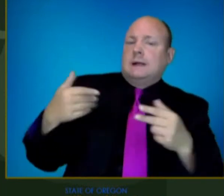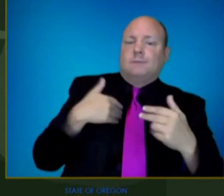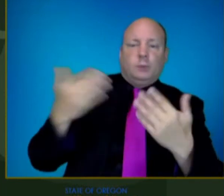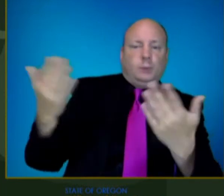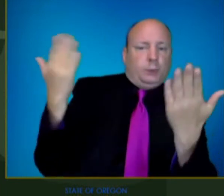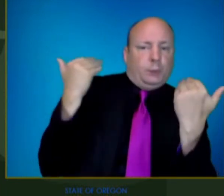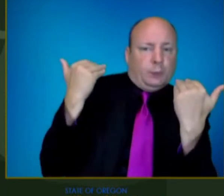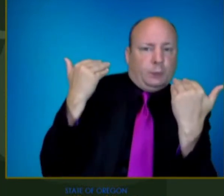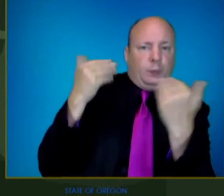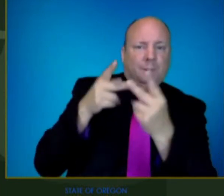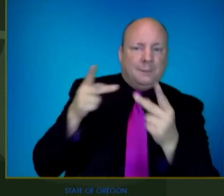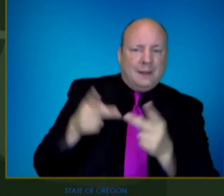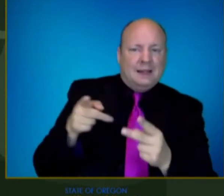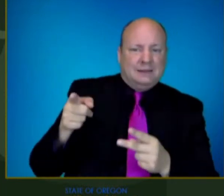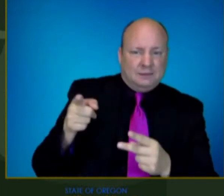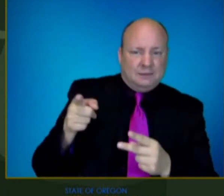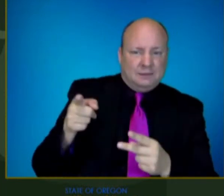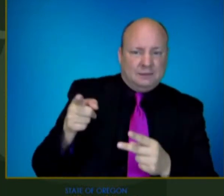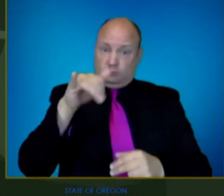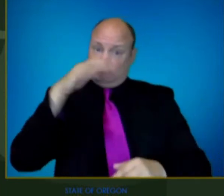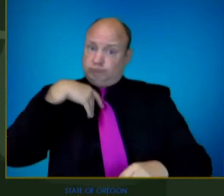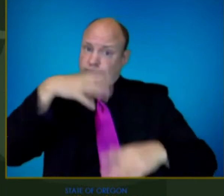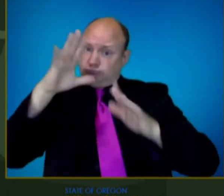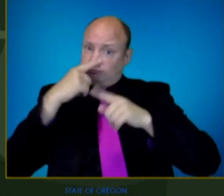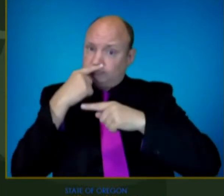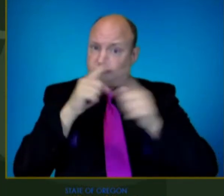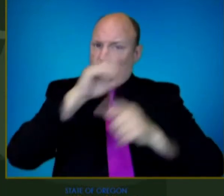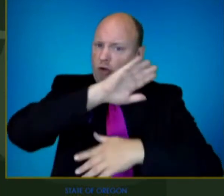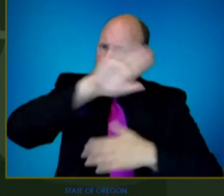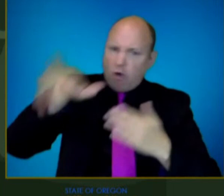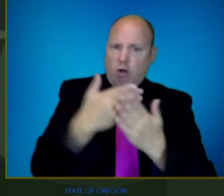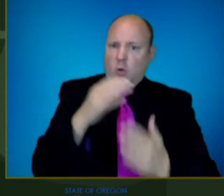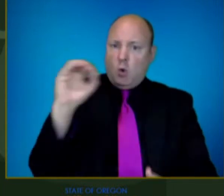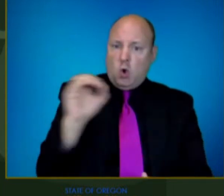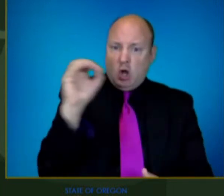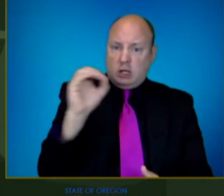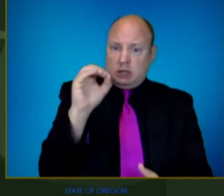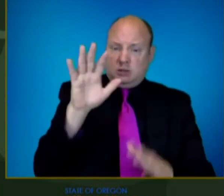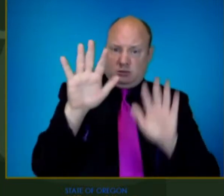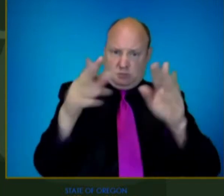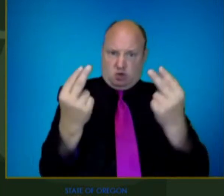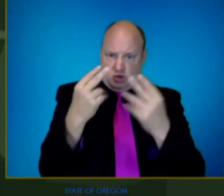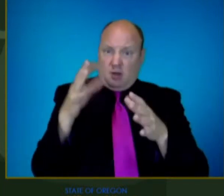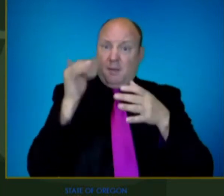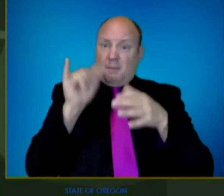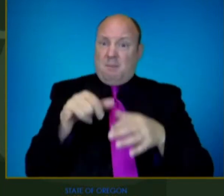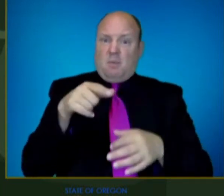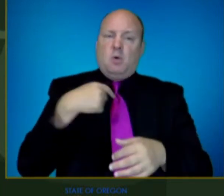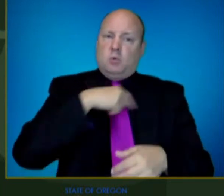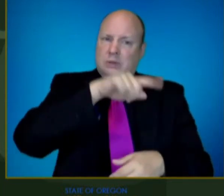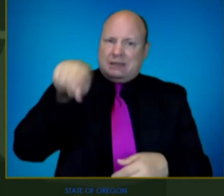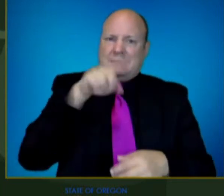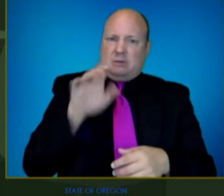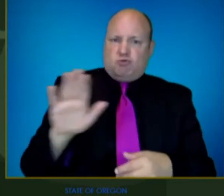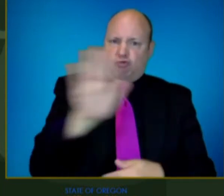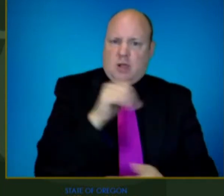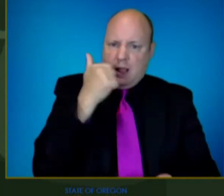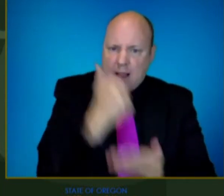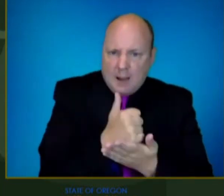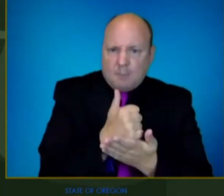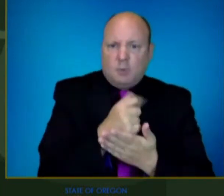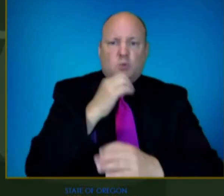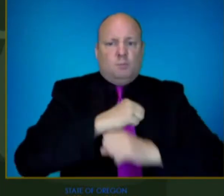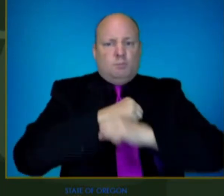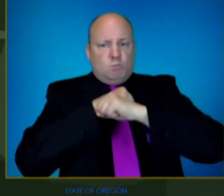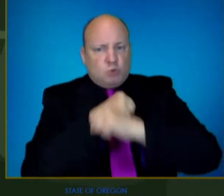to action for all Oregonians. We need your help. We need your help to protect our most vulnerable.